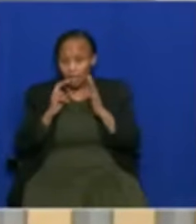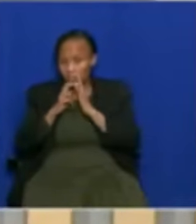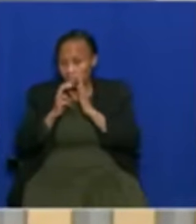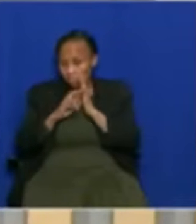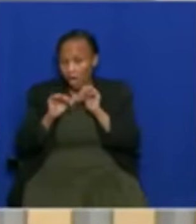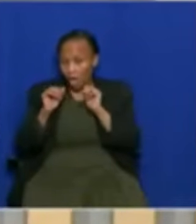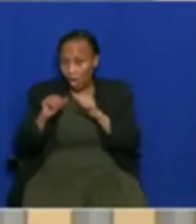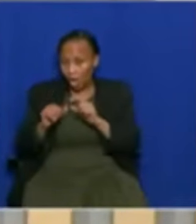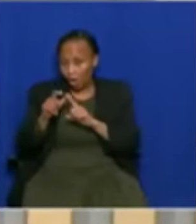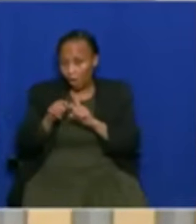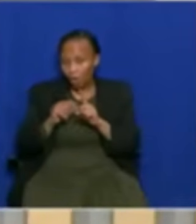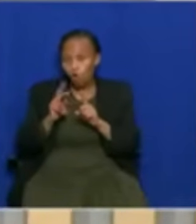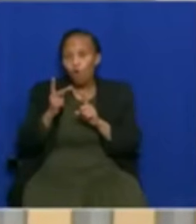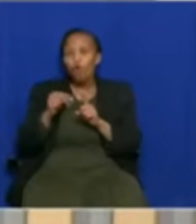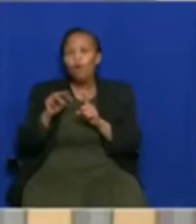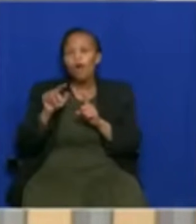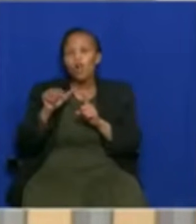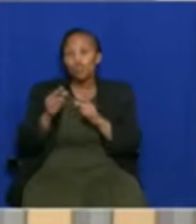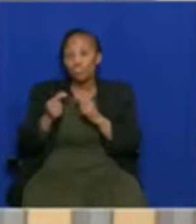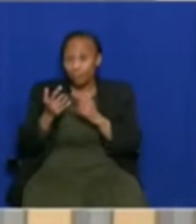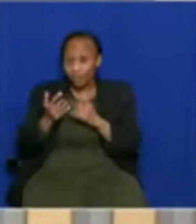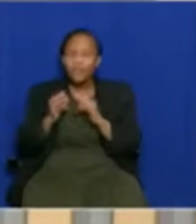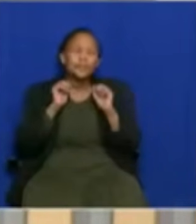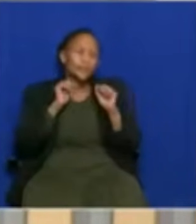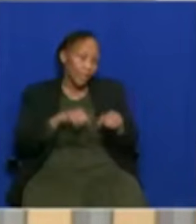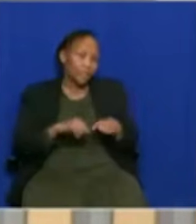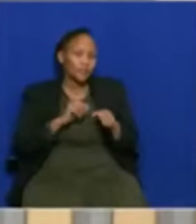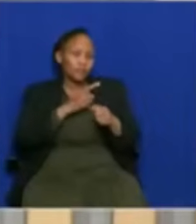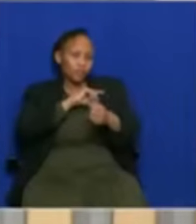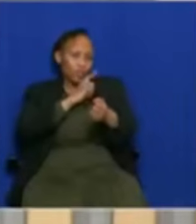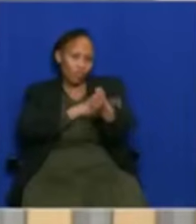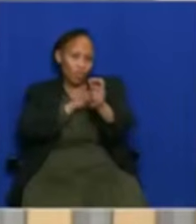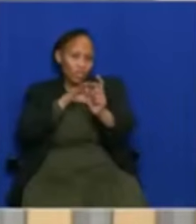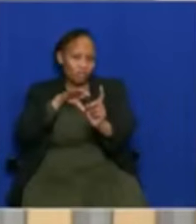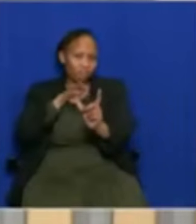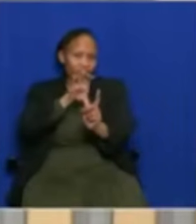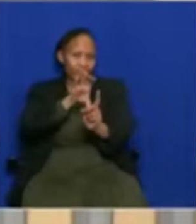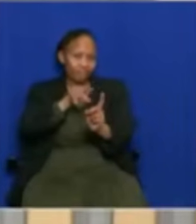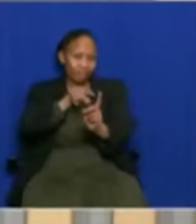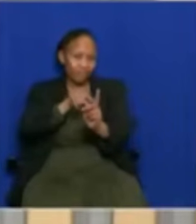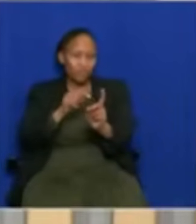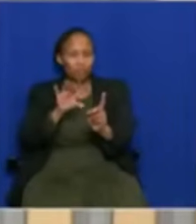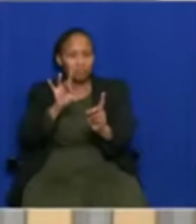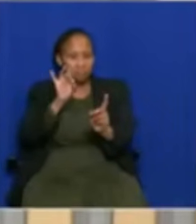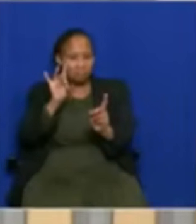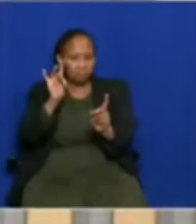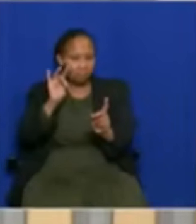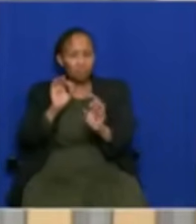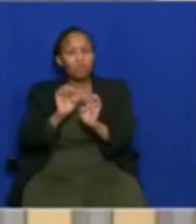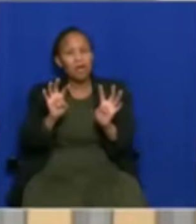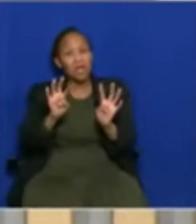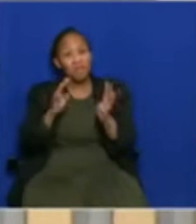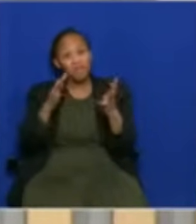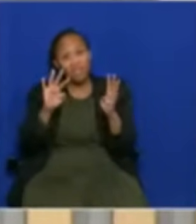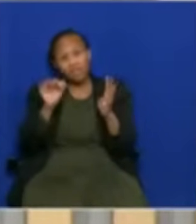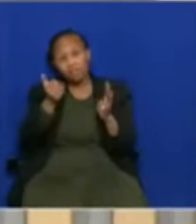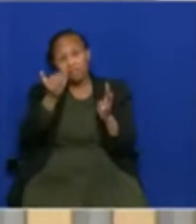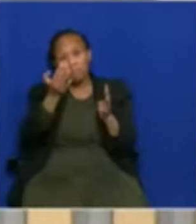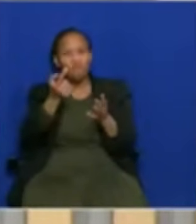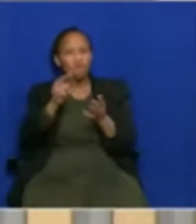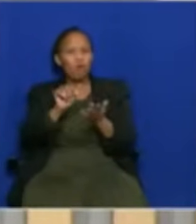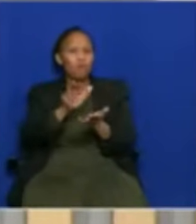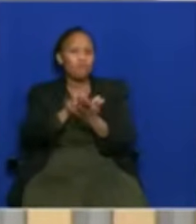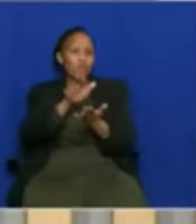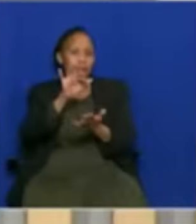him that authority to choose that panel and then send it for approval. And I think that is more or less what I meant yesterday. Not that